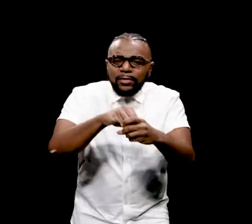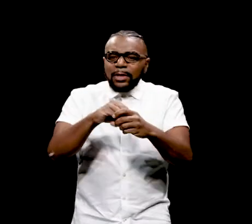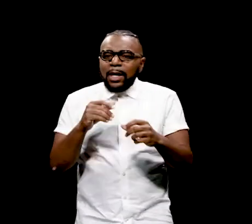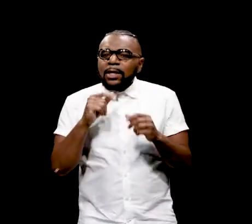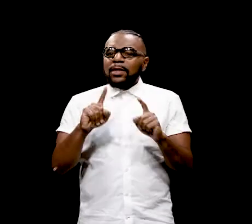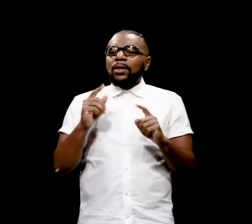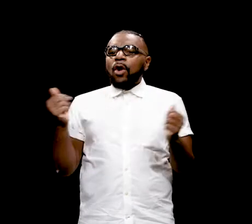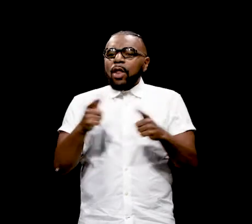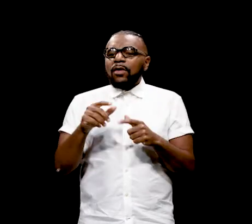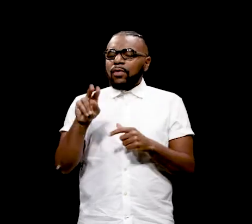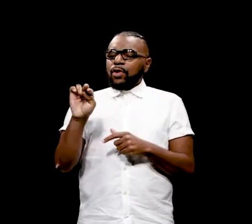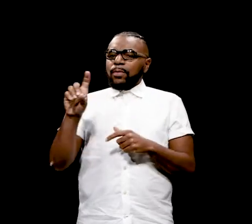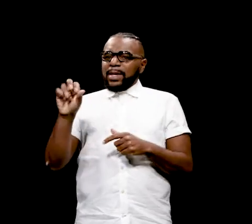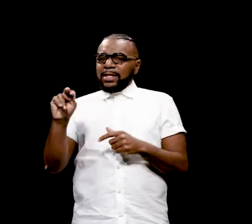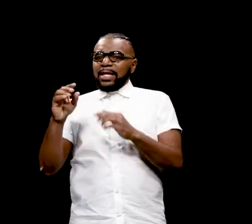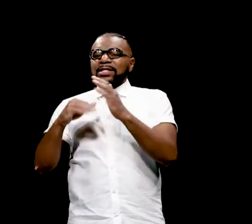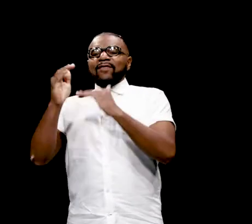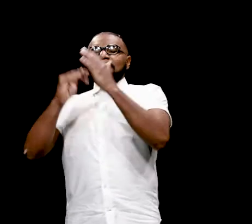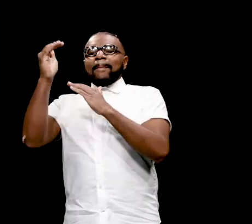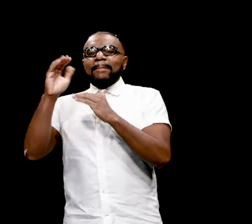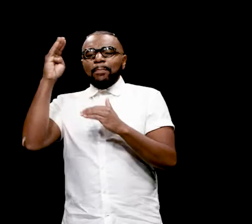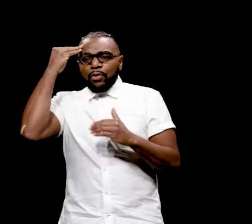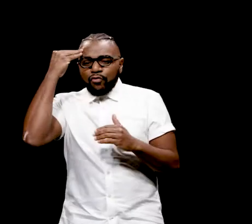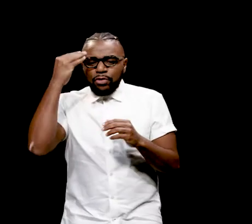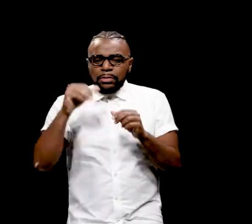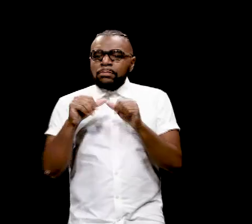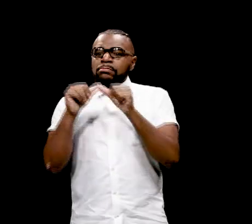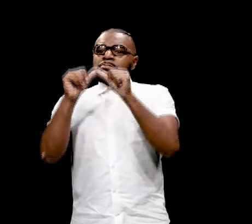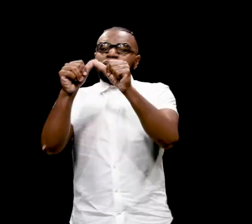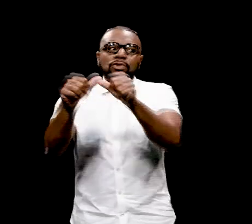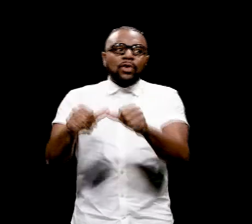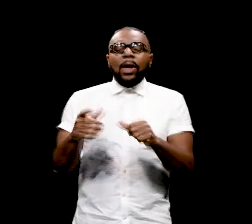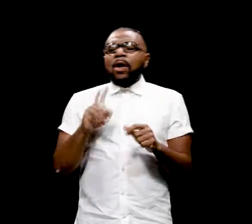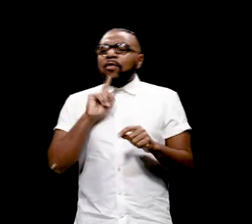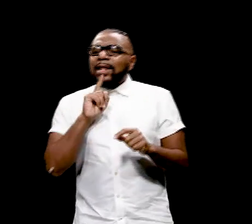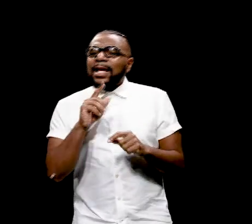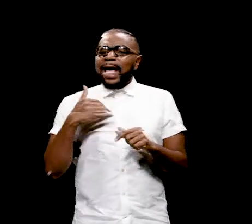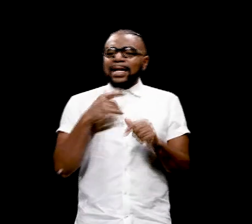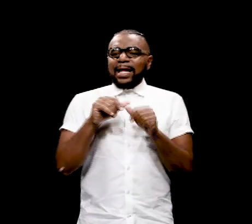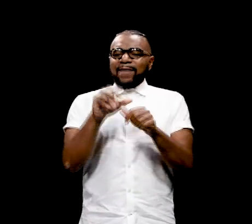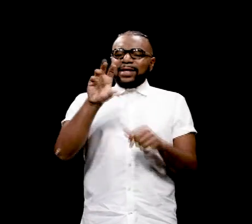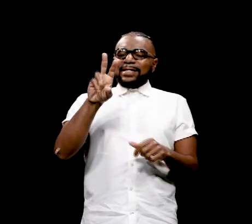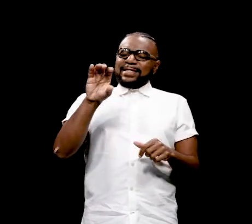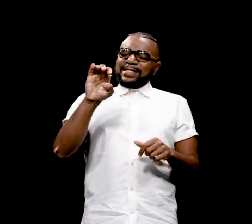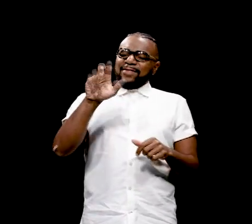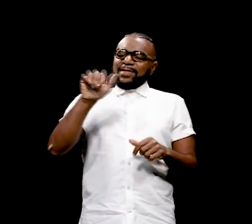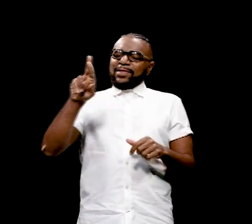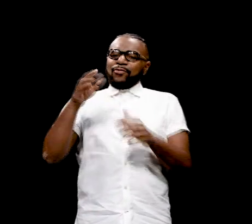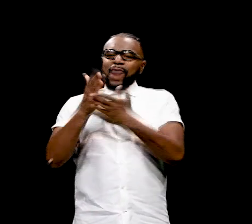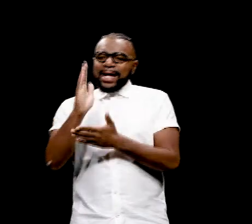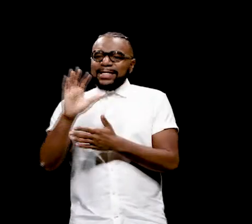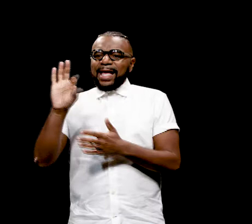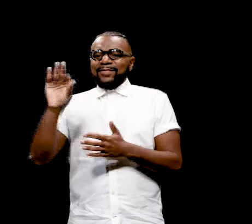urban development bureaus in my portfolio, making sure that I'm reassigning civil rights FTE to monitor our compliance with the